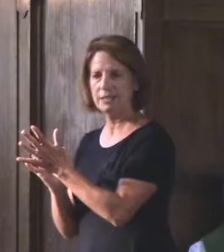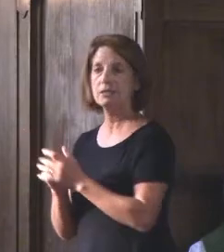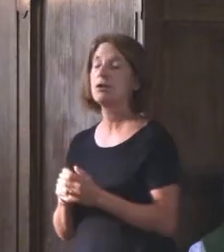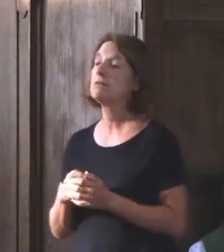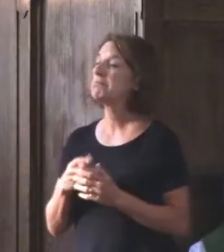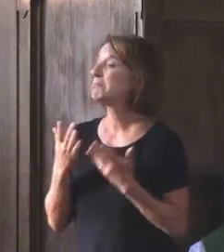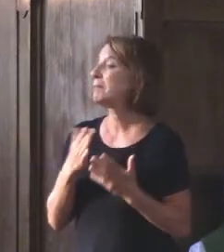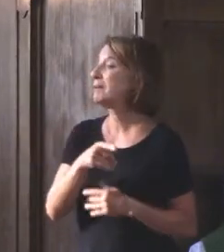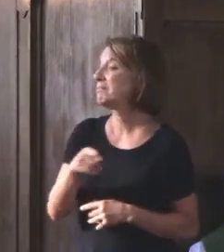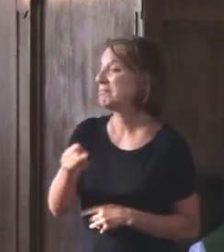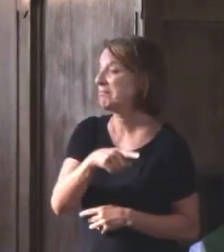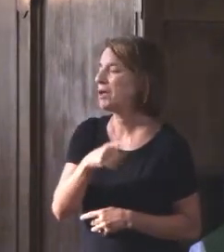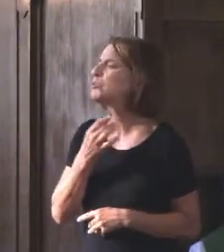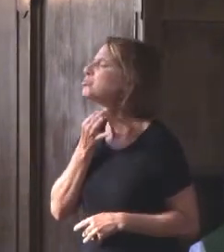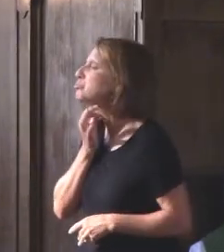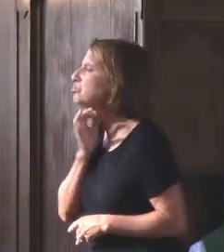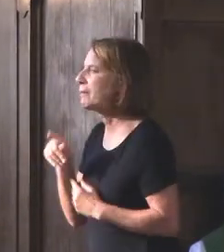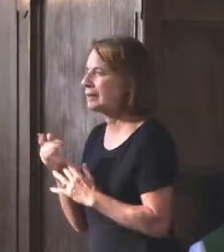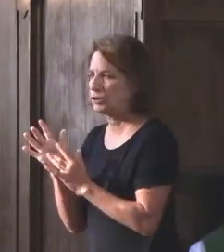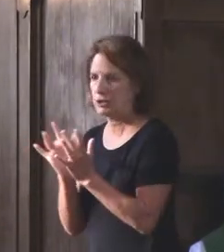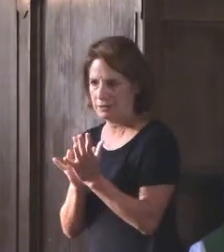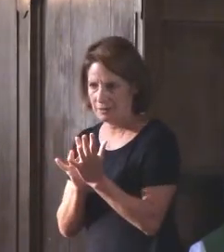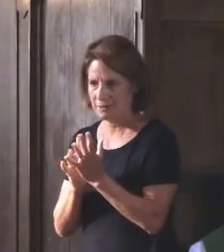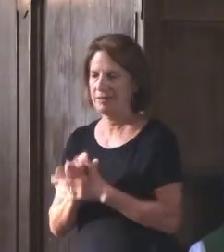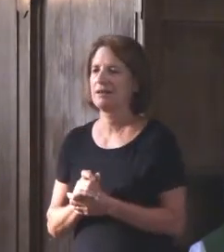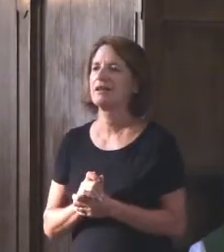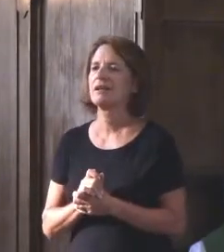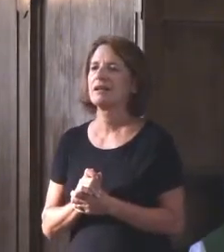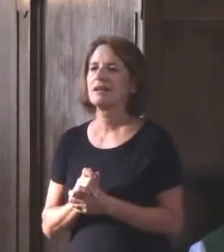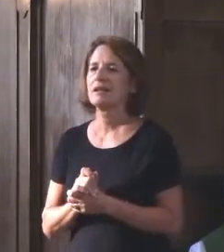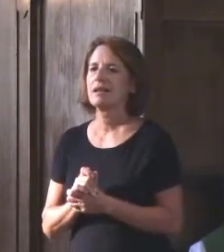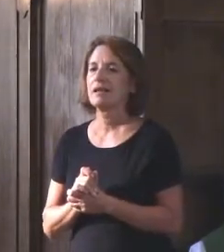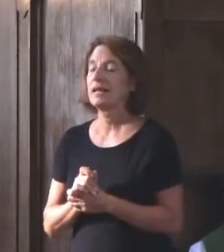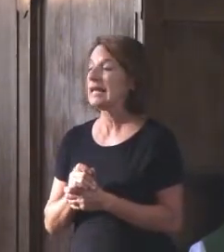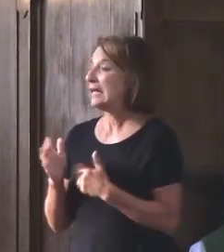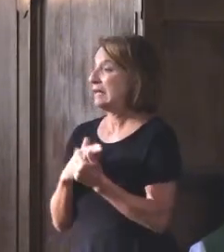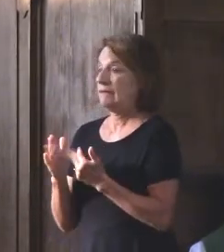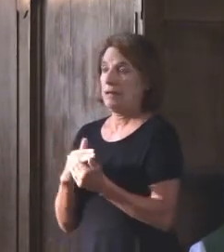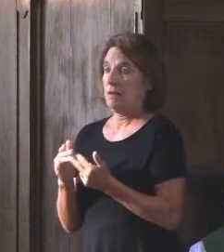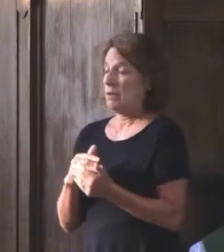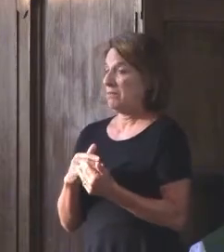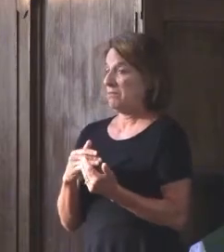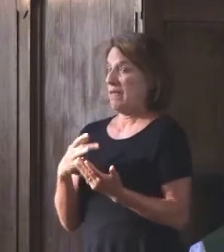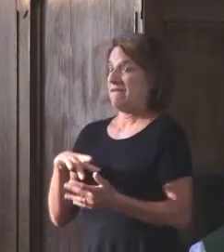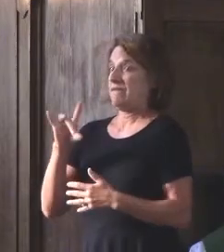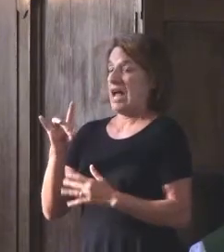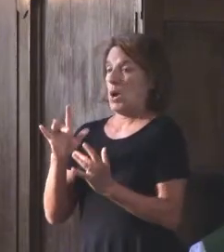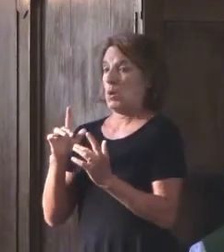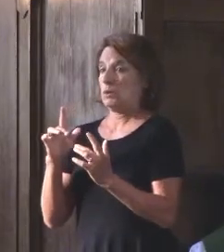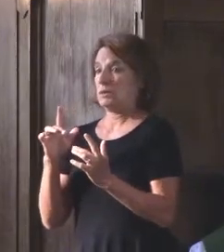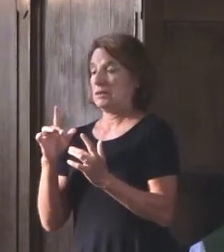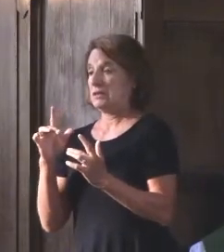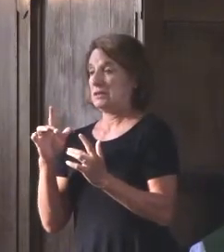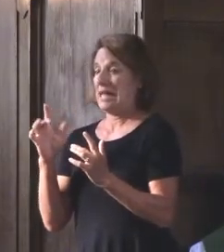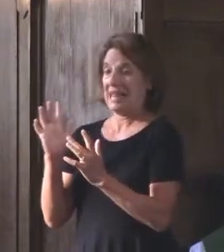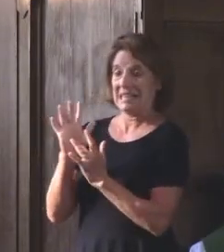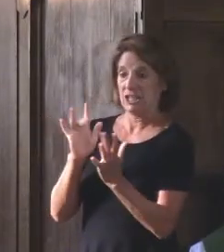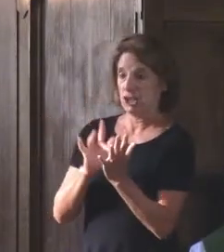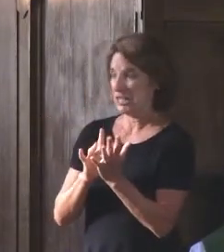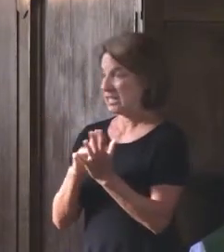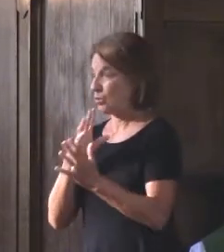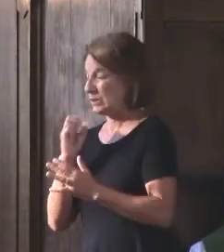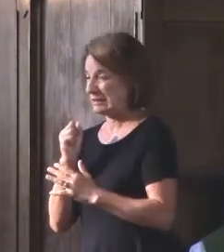curious about him. Even people who find Jesus puzzling or frustrating at